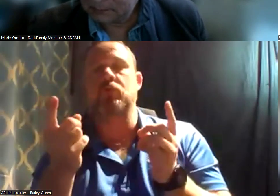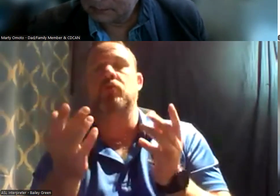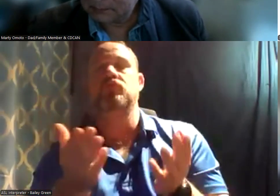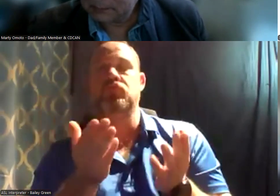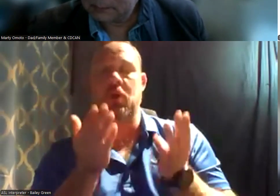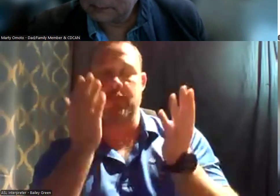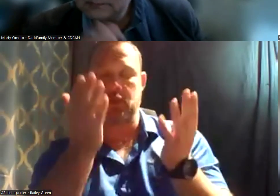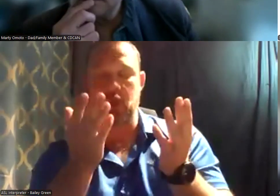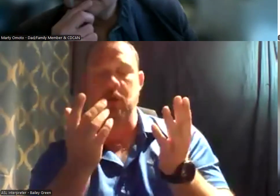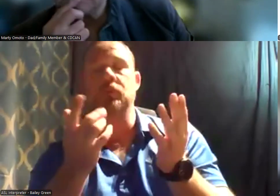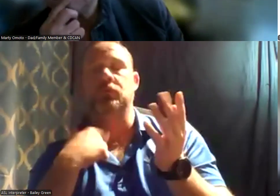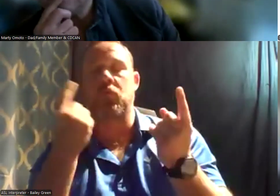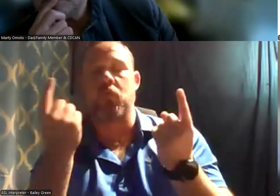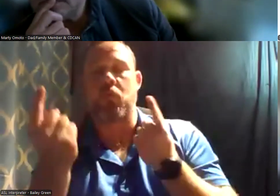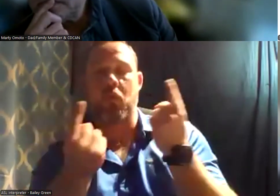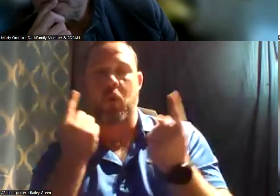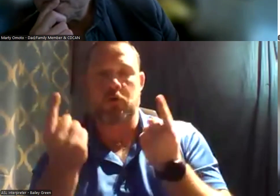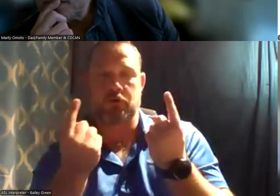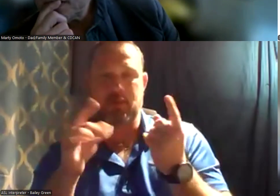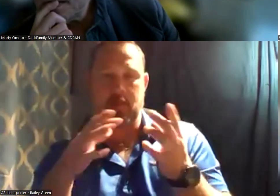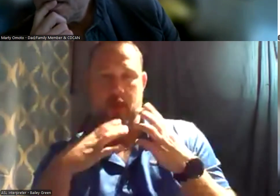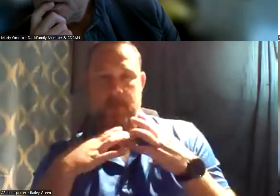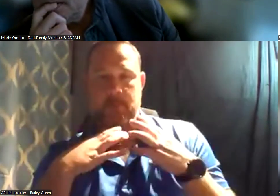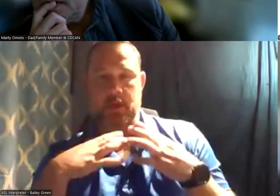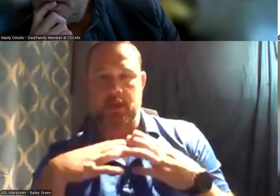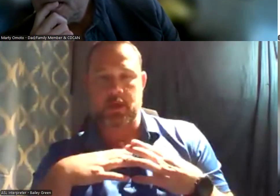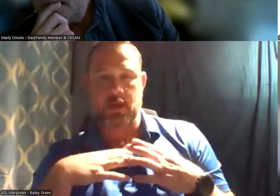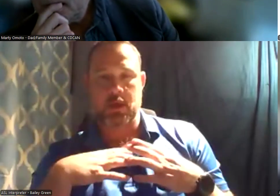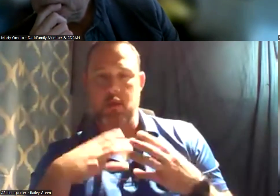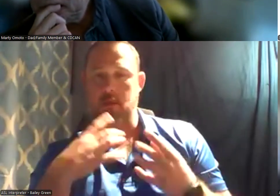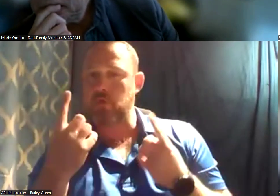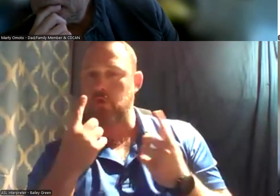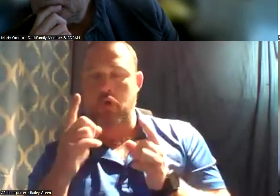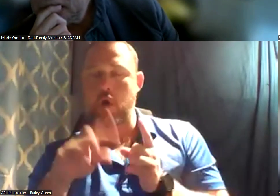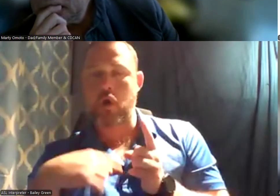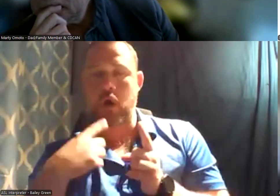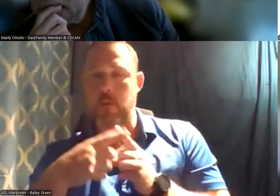I was wondering if the committee has thought about